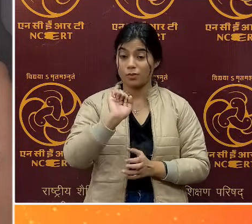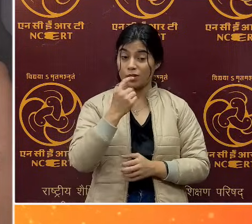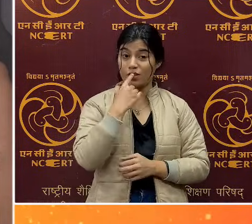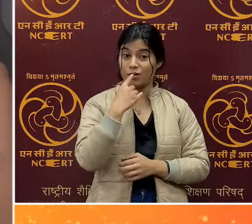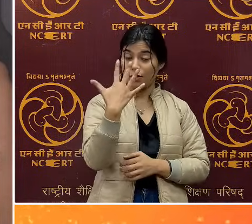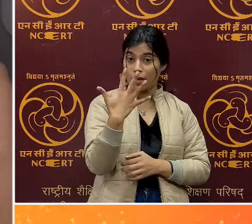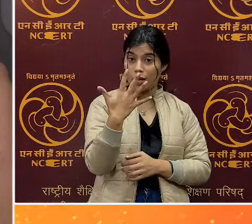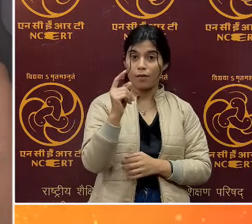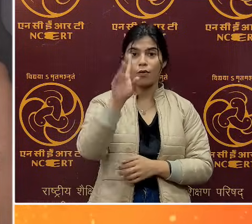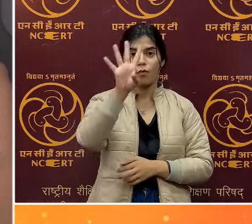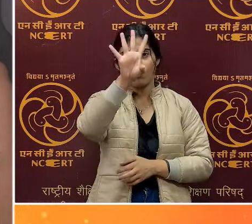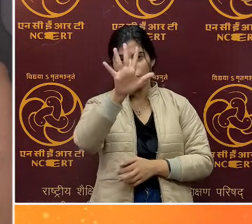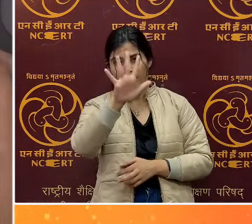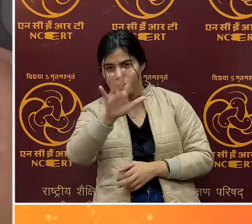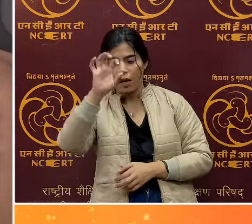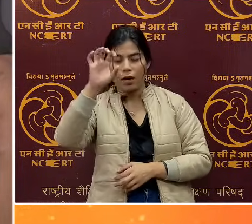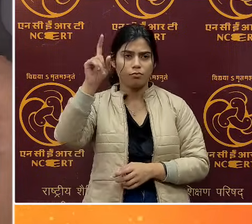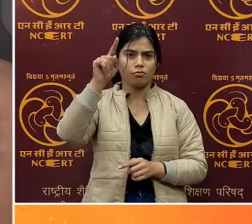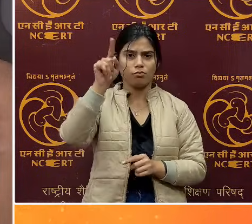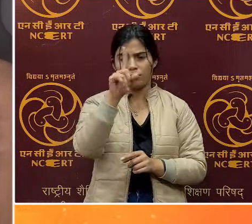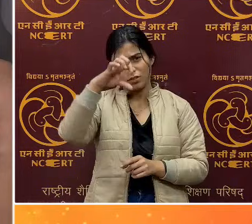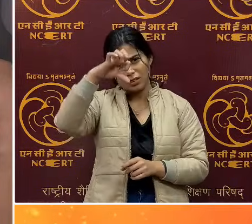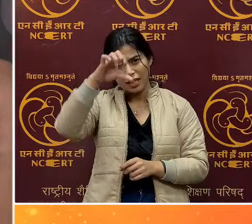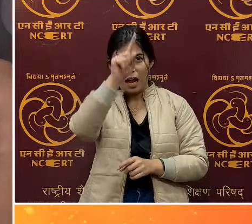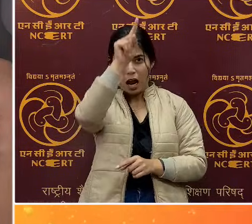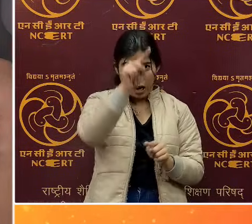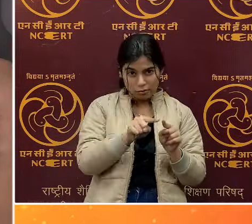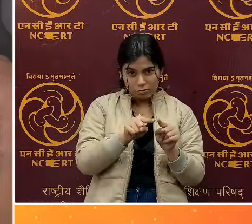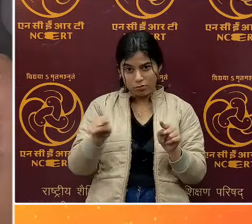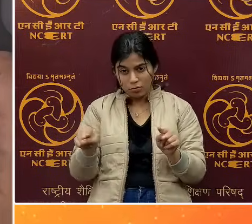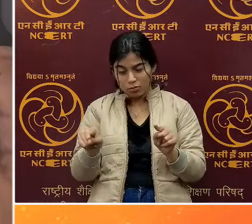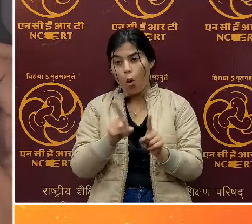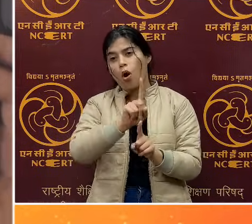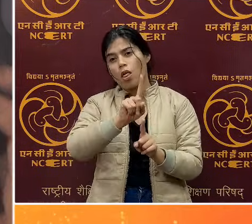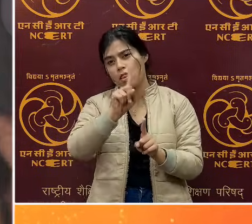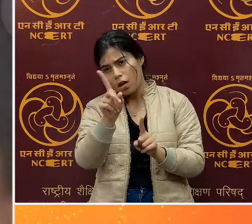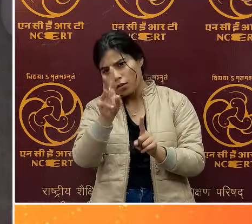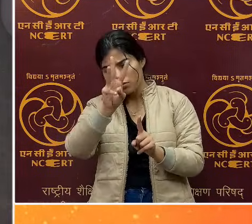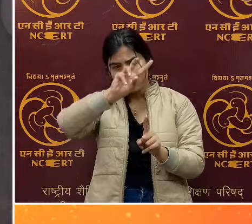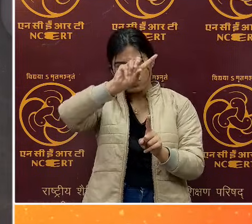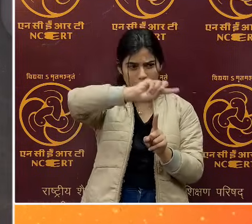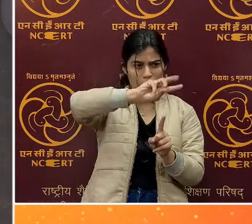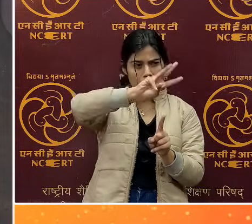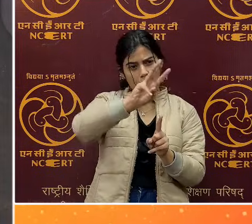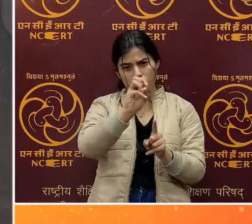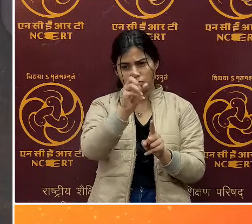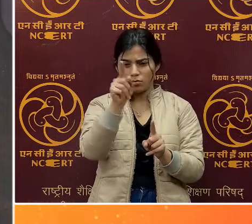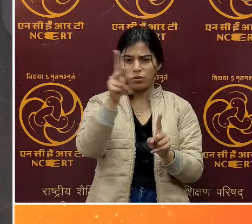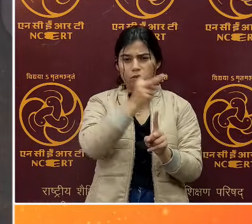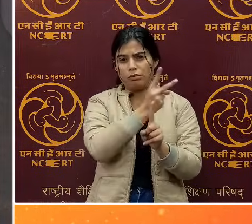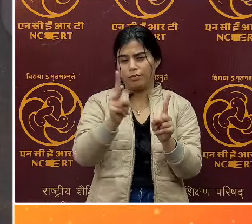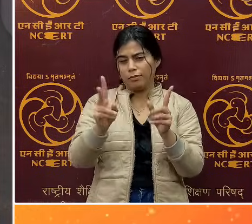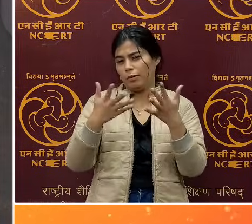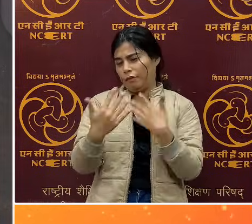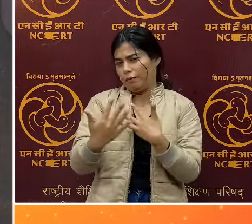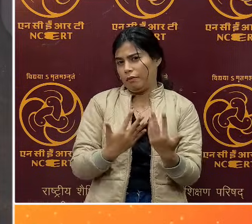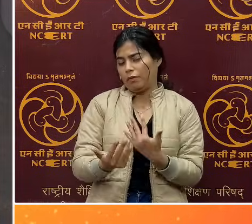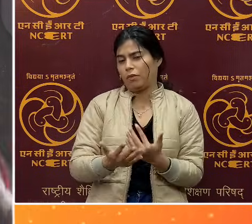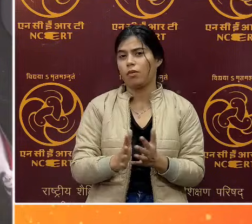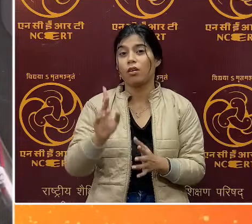say at 45 degrees, at 90 degrees, or say at 30 degrees. right. Okay, because some children they do ask that,